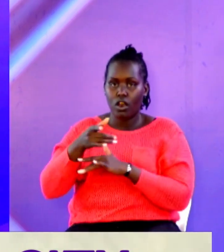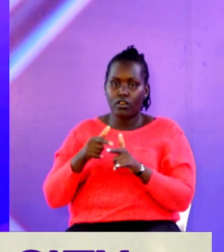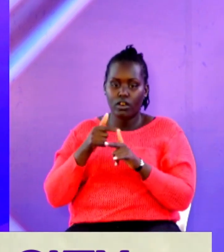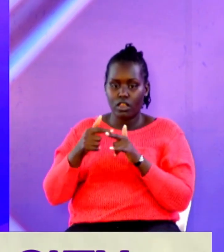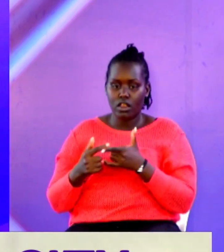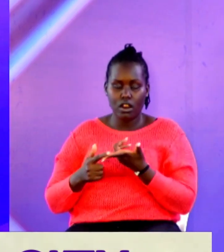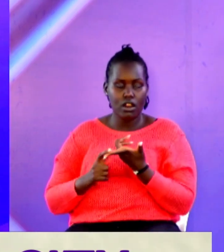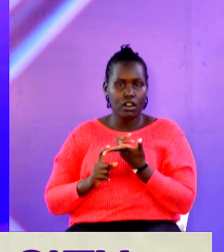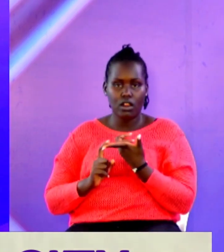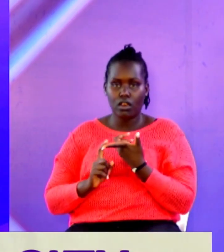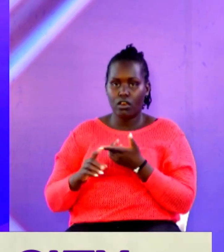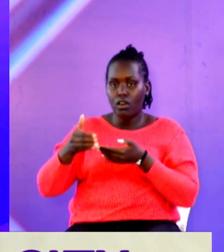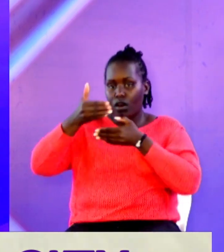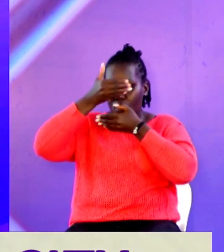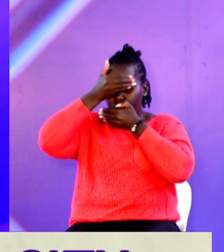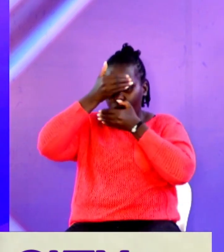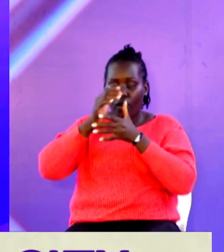play Morocco.